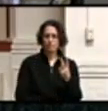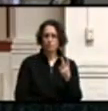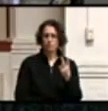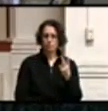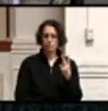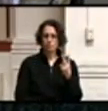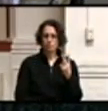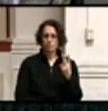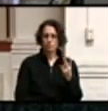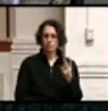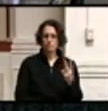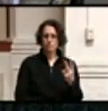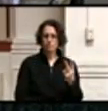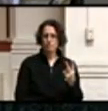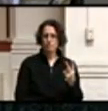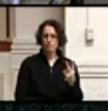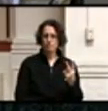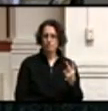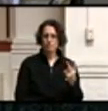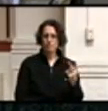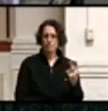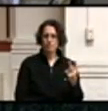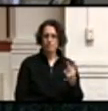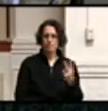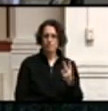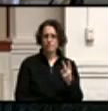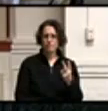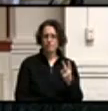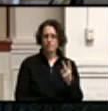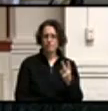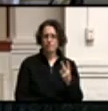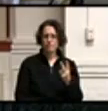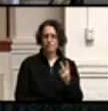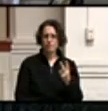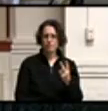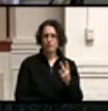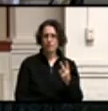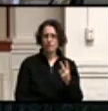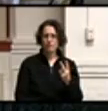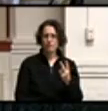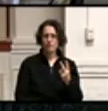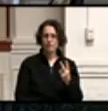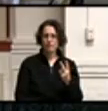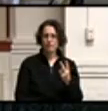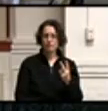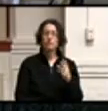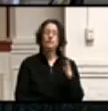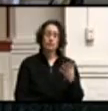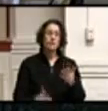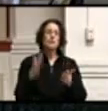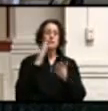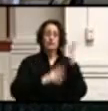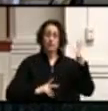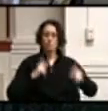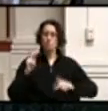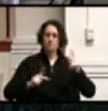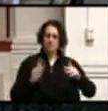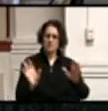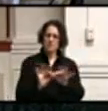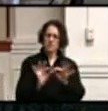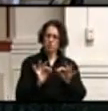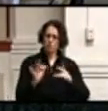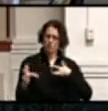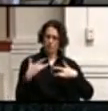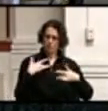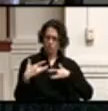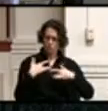in general, I know there's been some concern expressed or some interest expressed in energy efficiency measures. Okay. Maybe you could